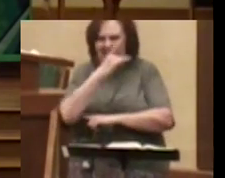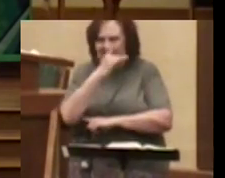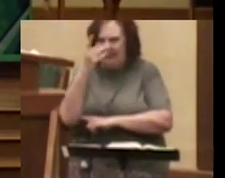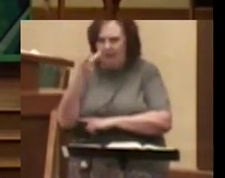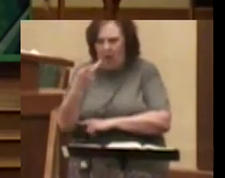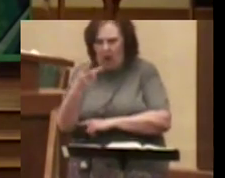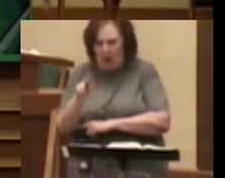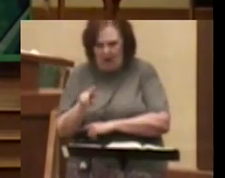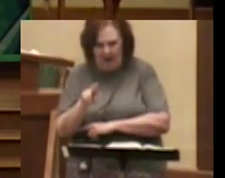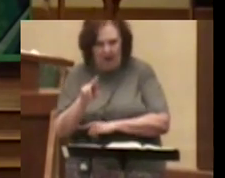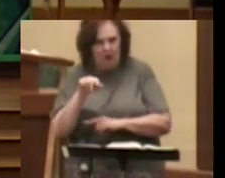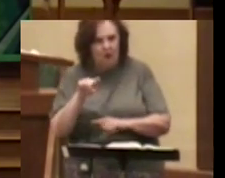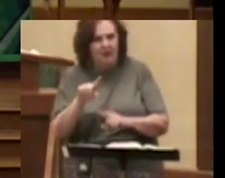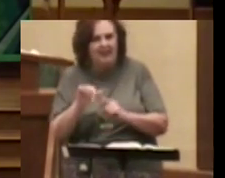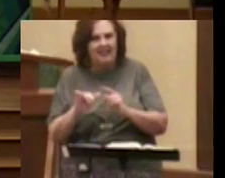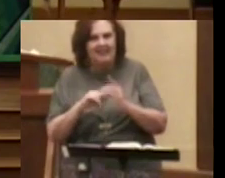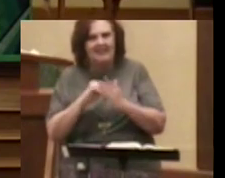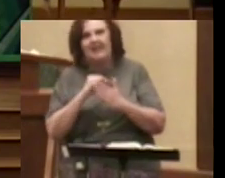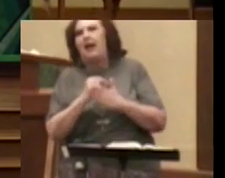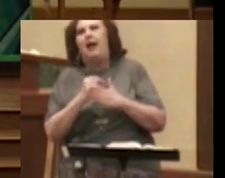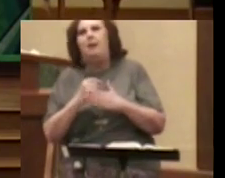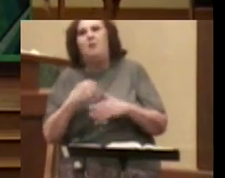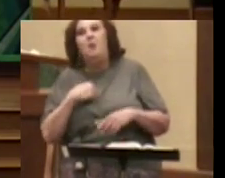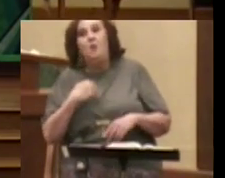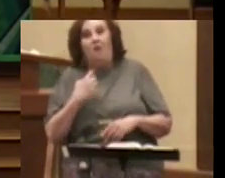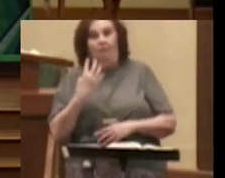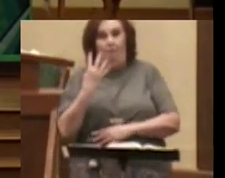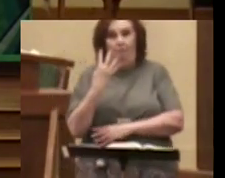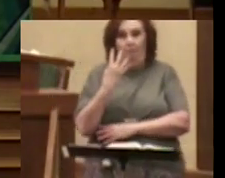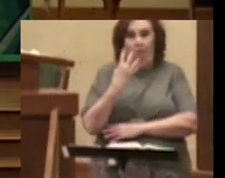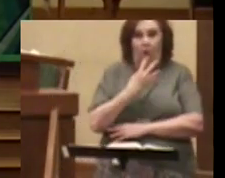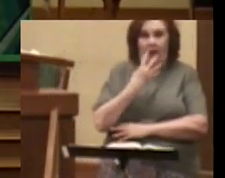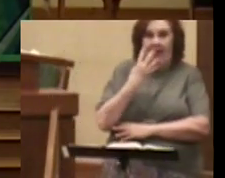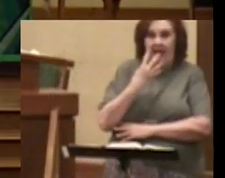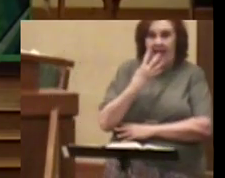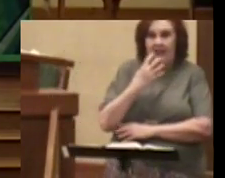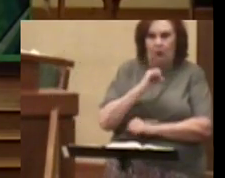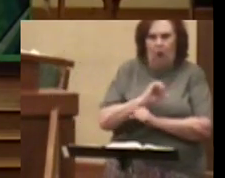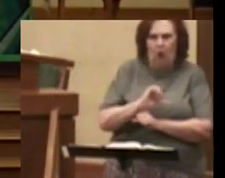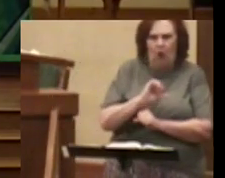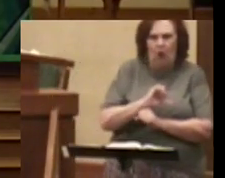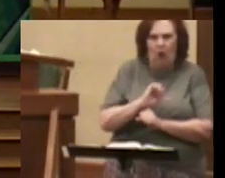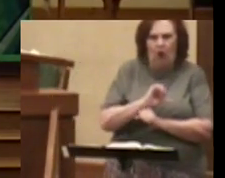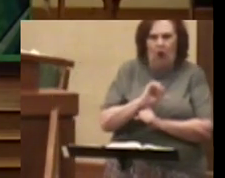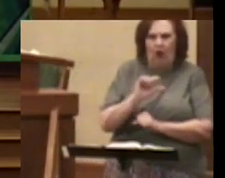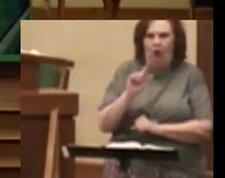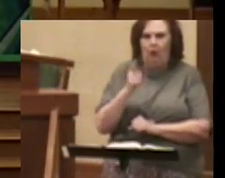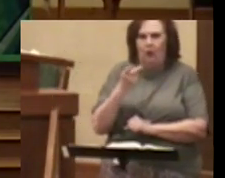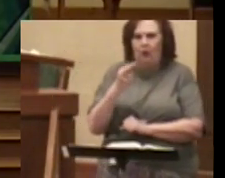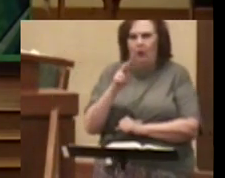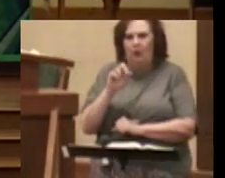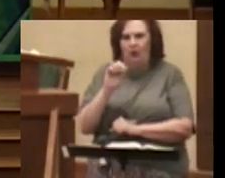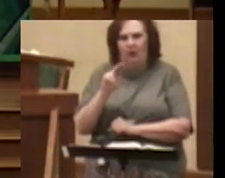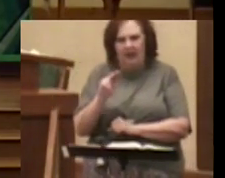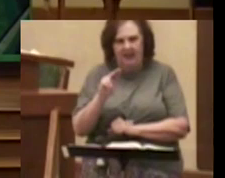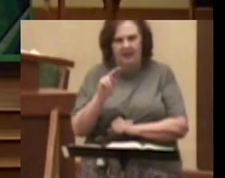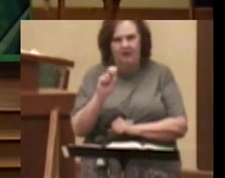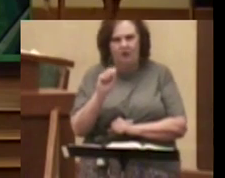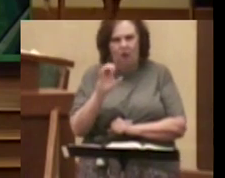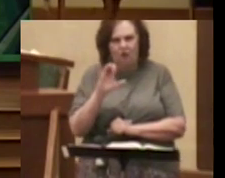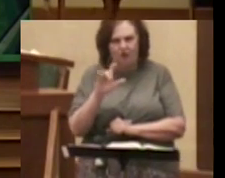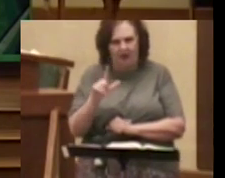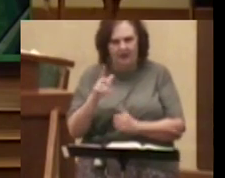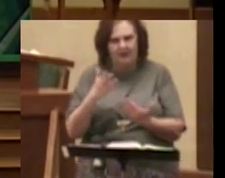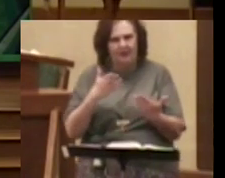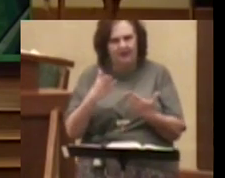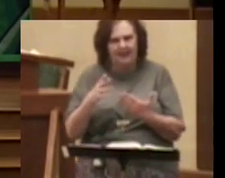It was in this time that we spent 4 of those 8 days working with Lutheran Social Services and Lutheran Disaster